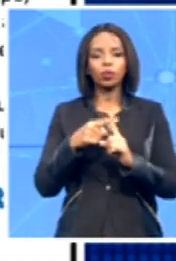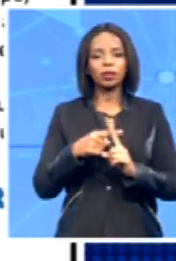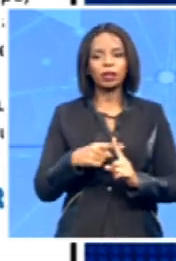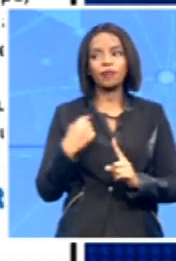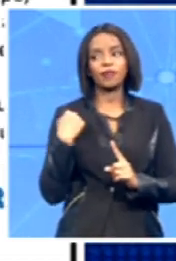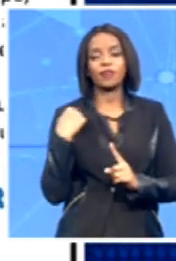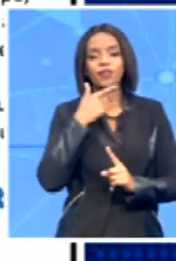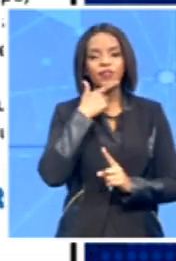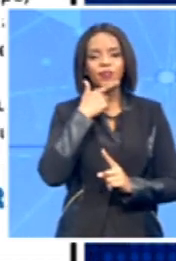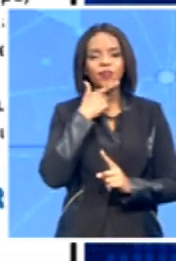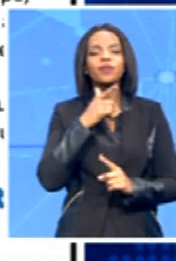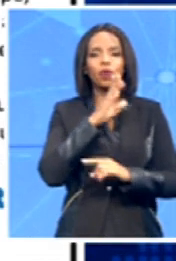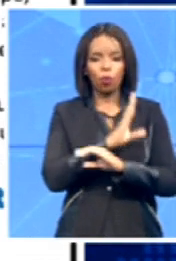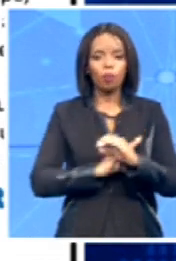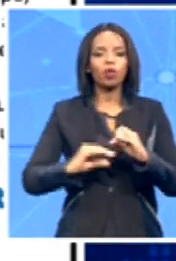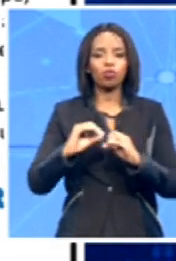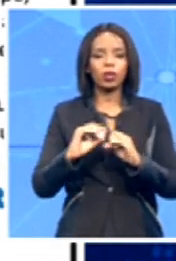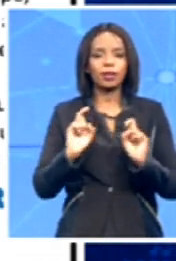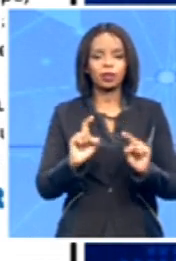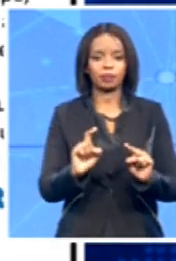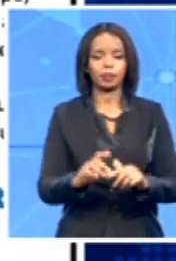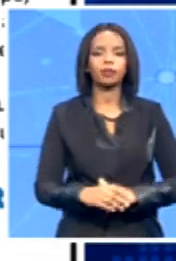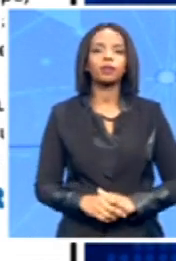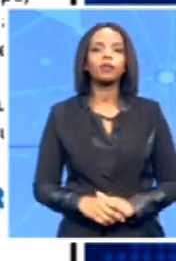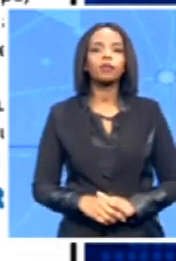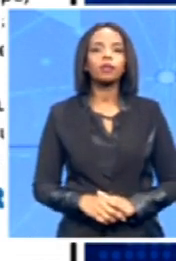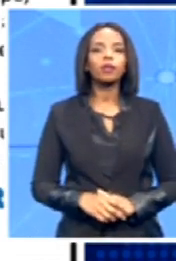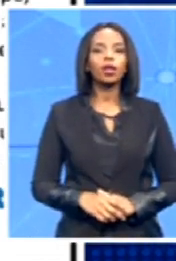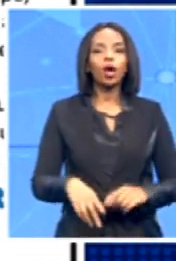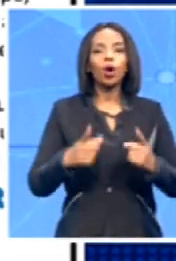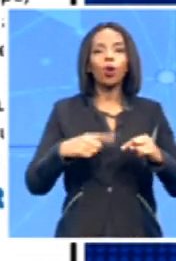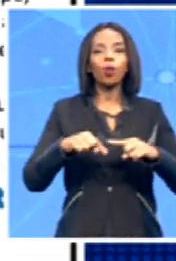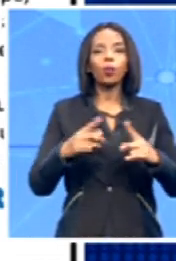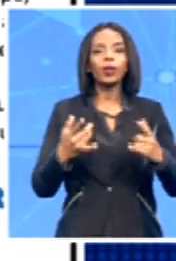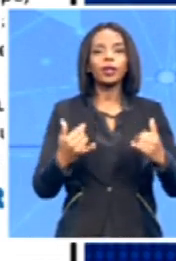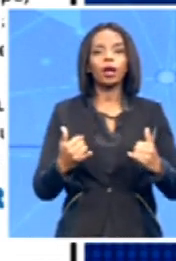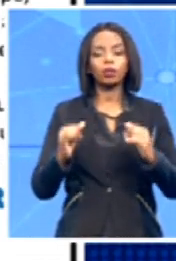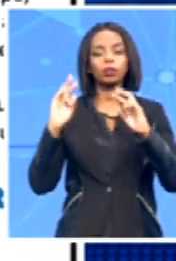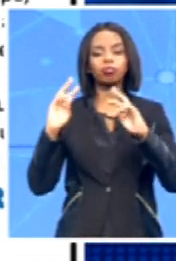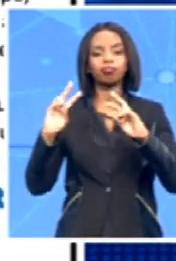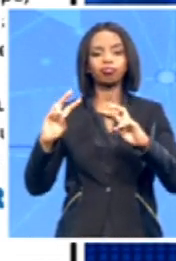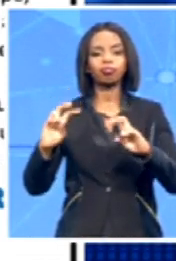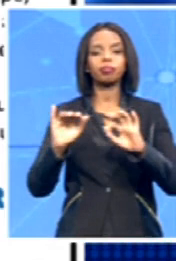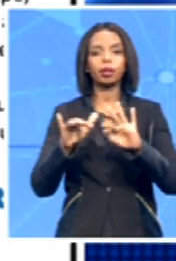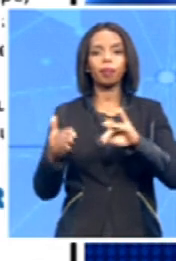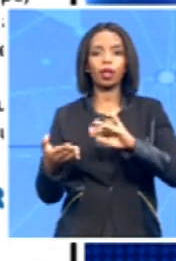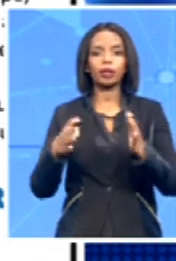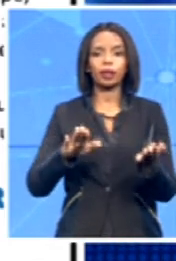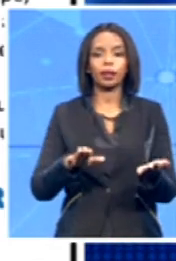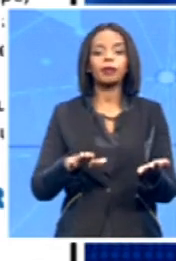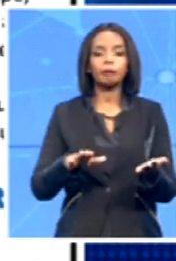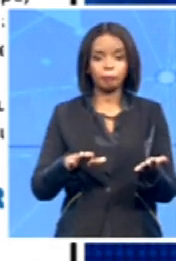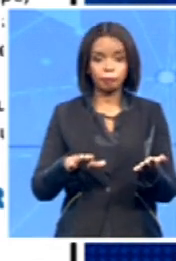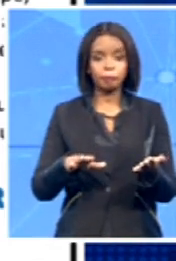always we track our deaths against the MRC excess death report. This is till the 8th of Jan, so it's the end of last